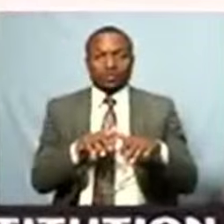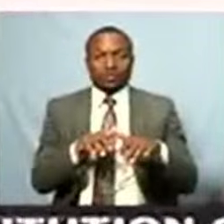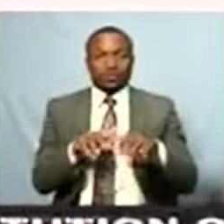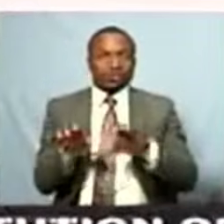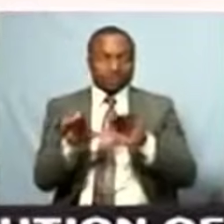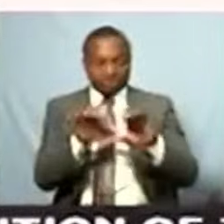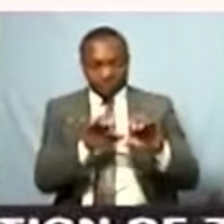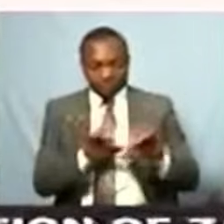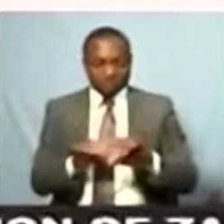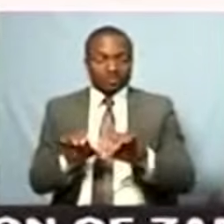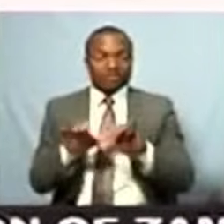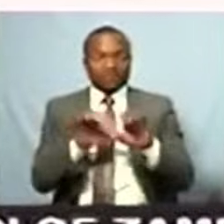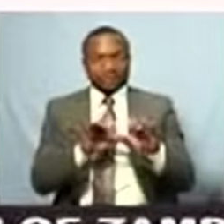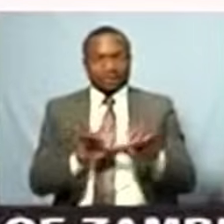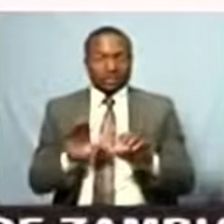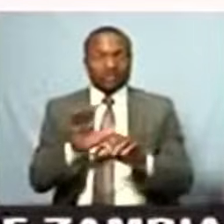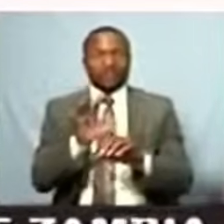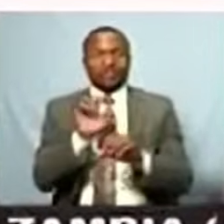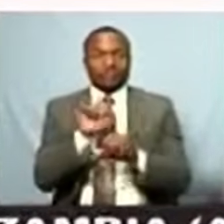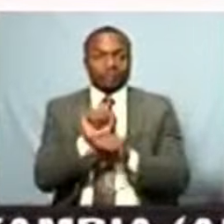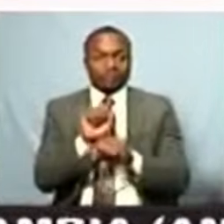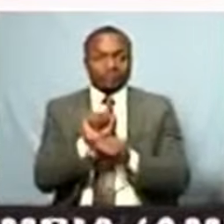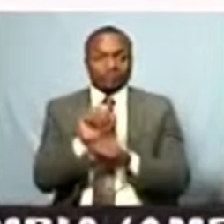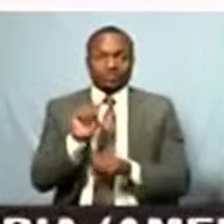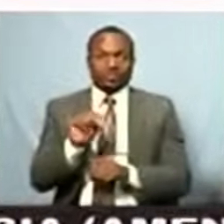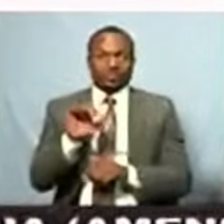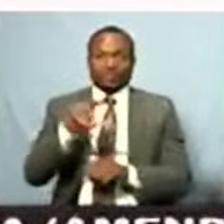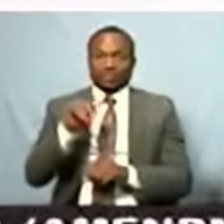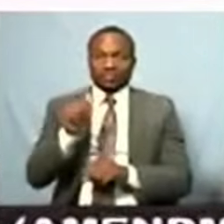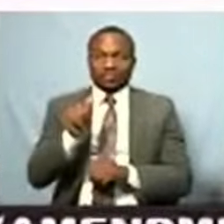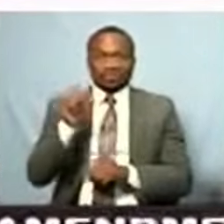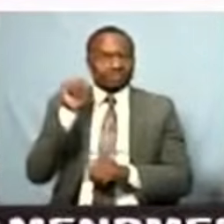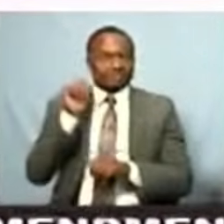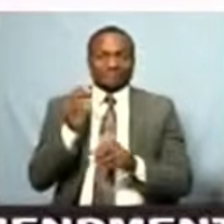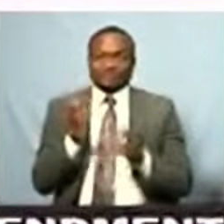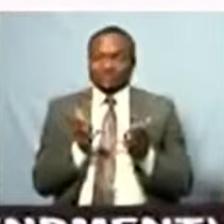out its legislative function, NIPA does not object, and